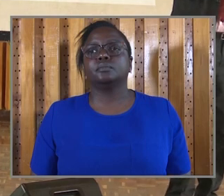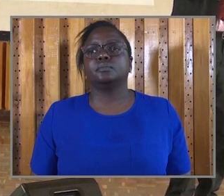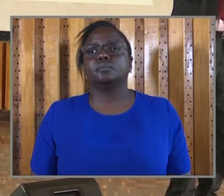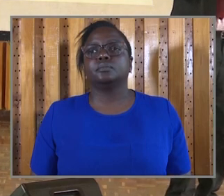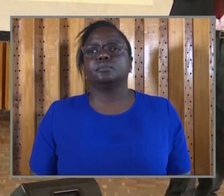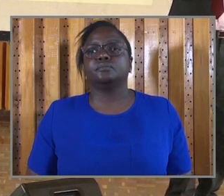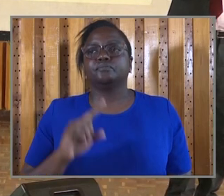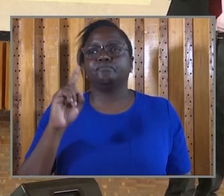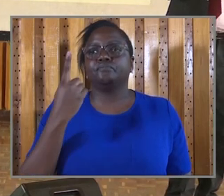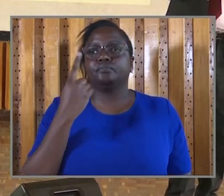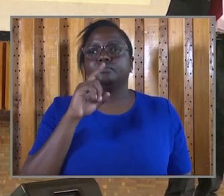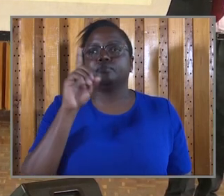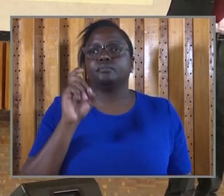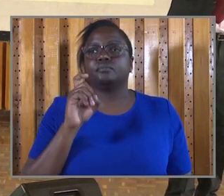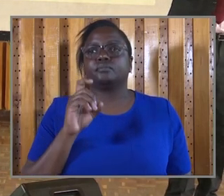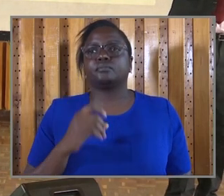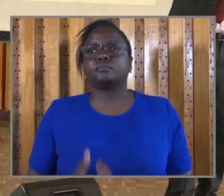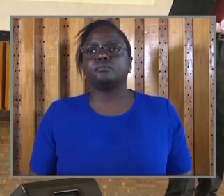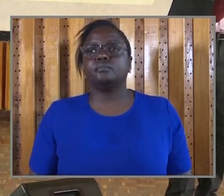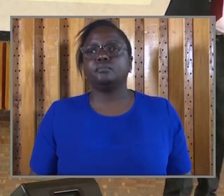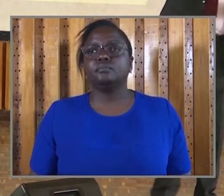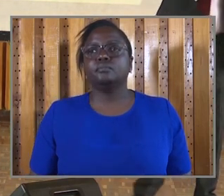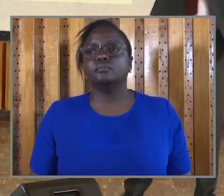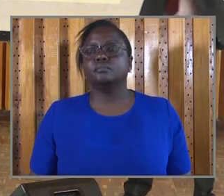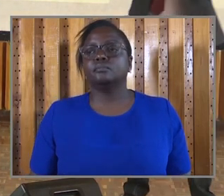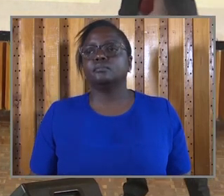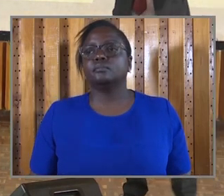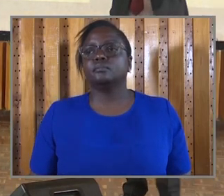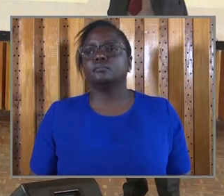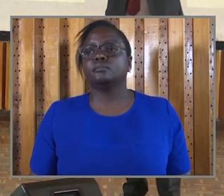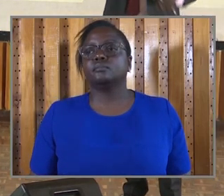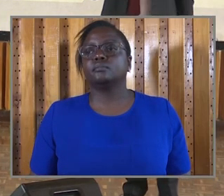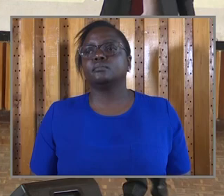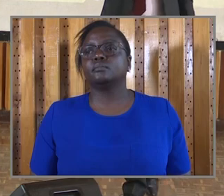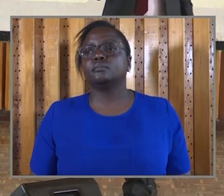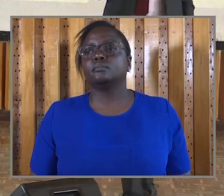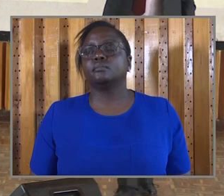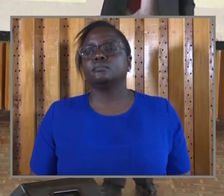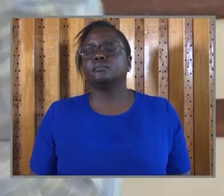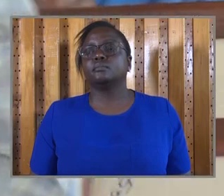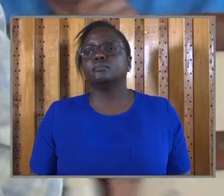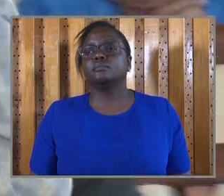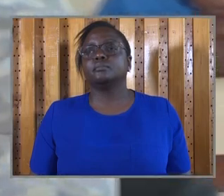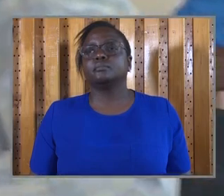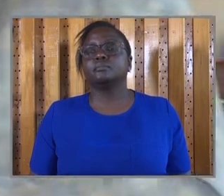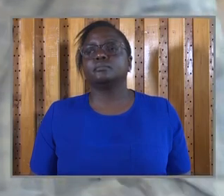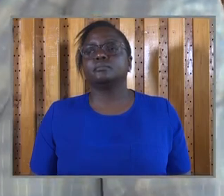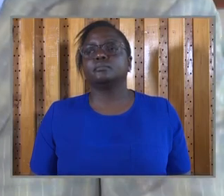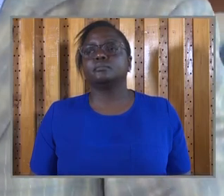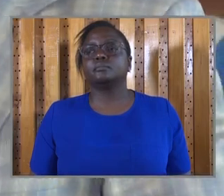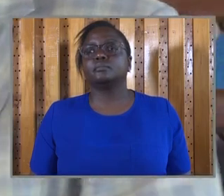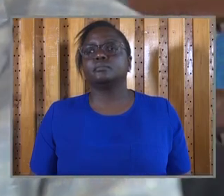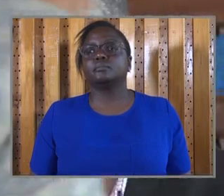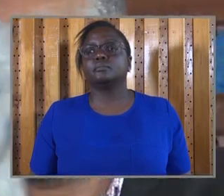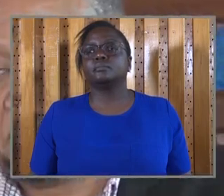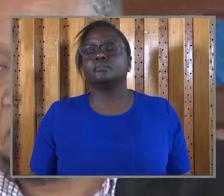Go first. Give me the mic. Oh, the mic is there. Okay, please. Yeah, sure.